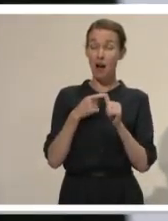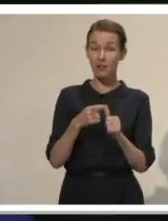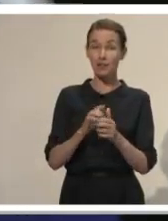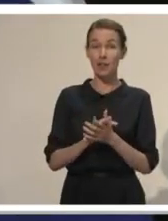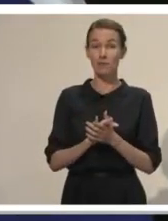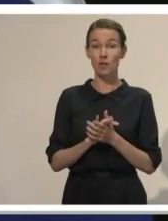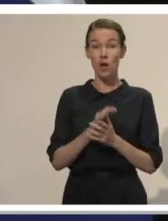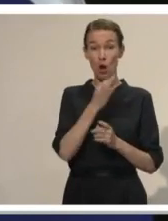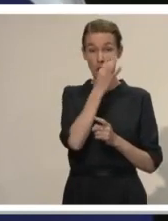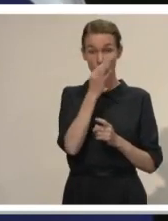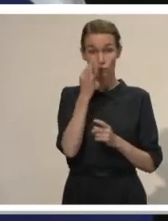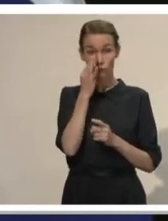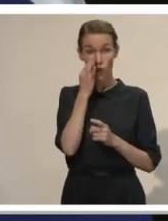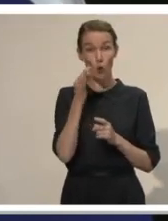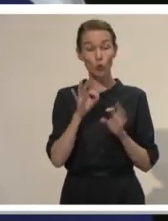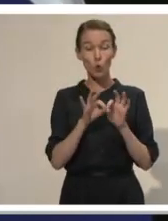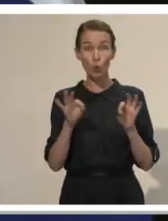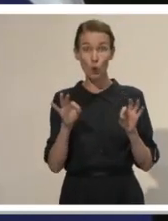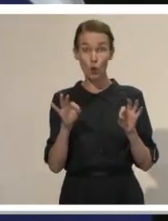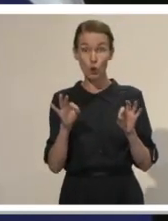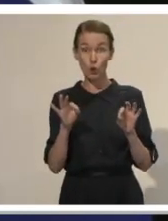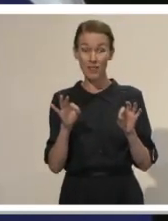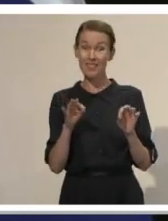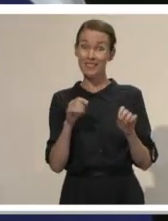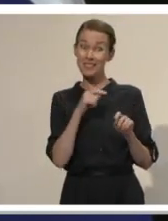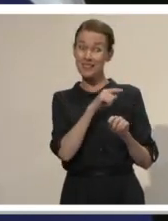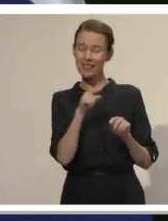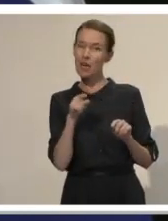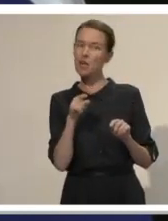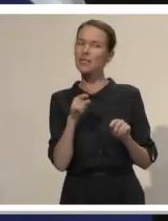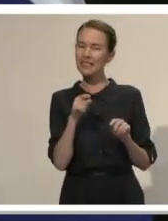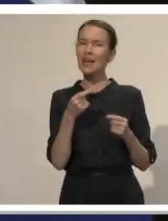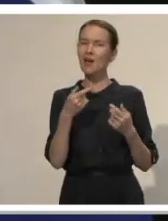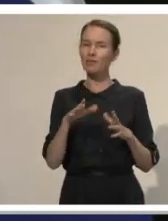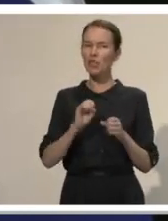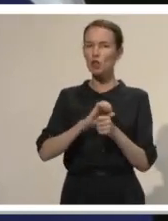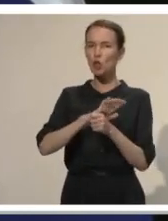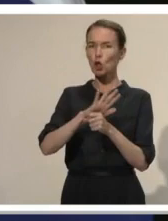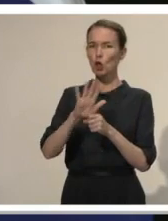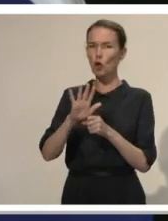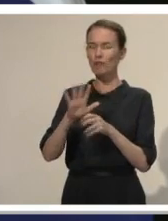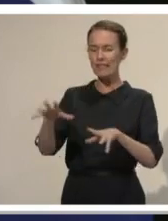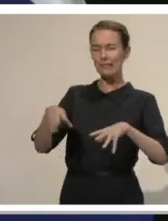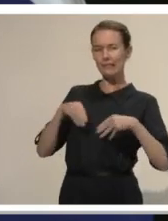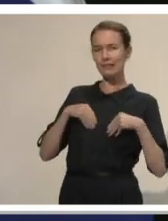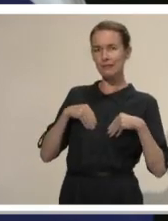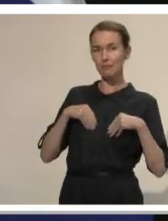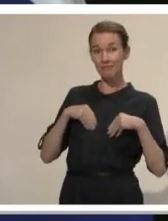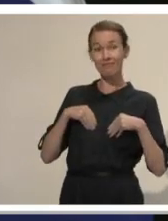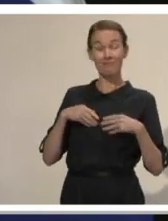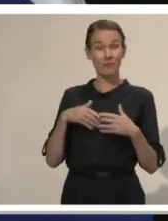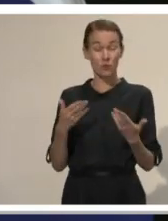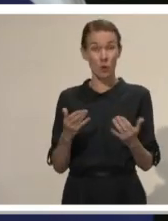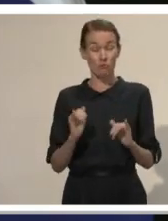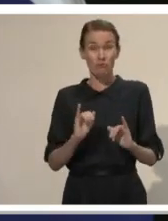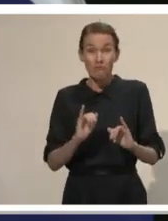have been identified as having contracted COVID-19, and devastatingly, of course, you're seeing then